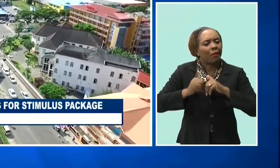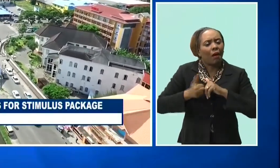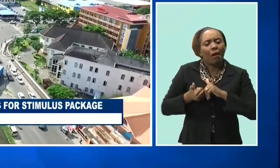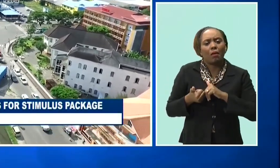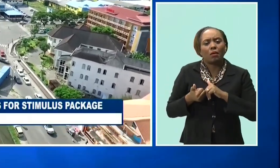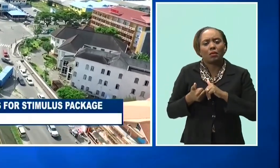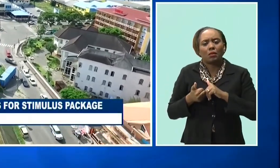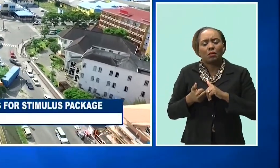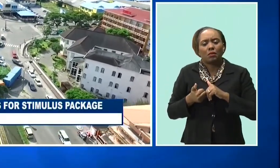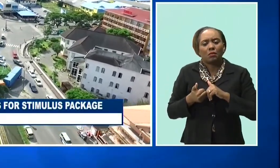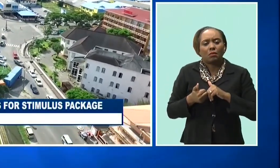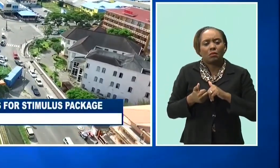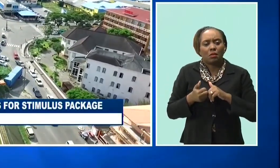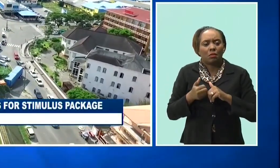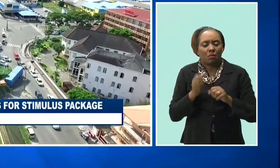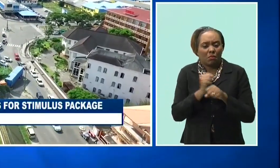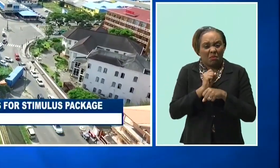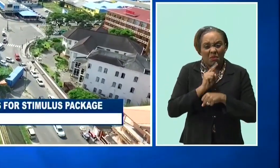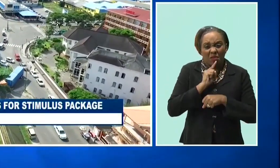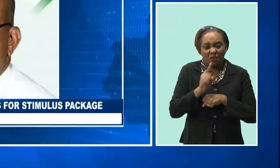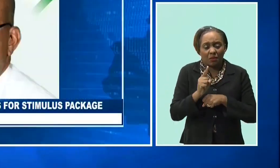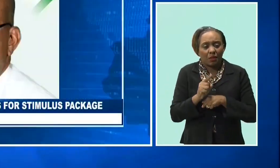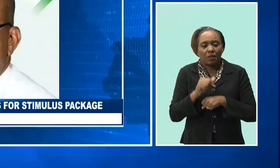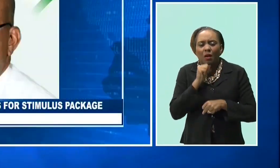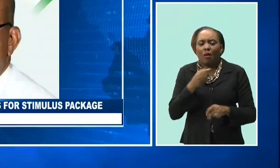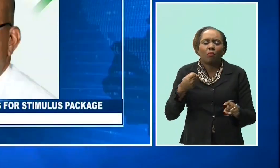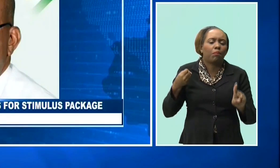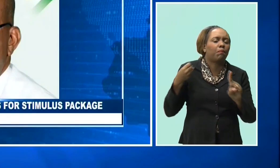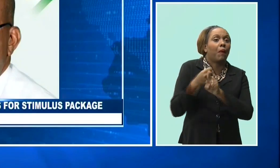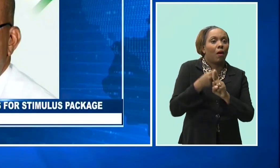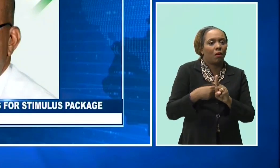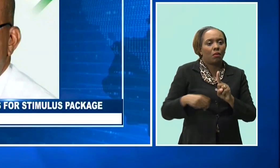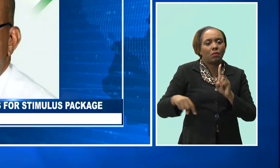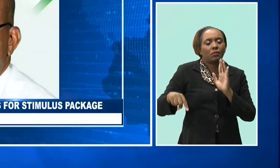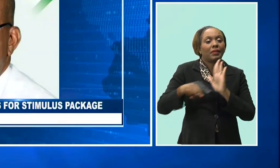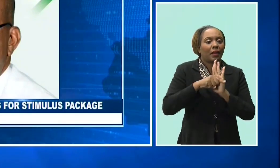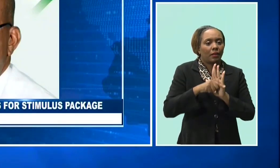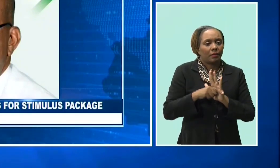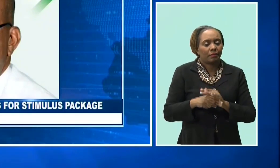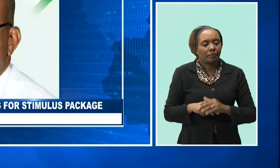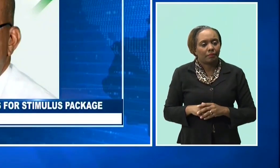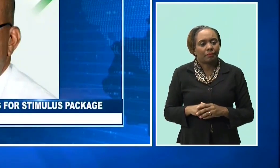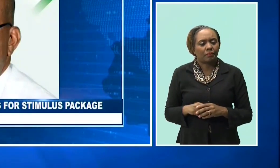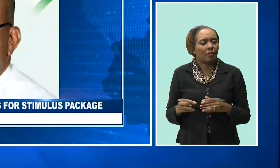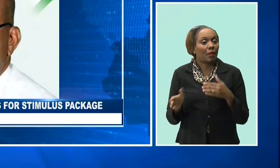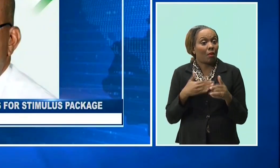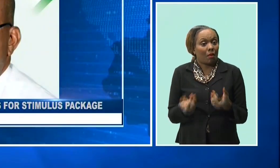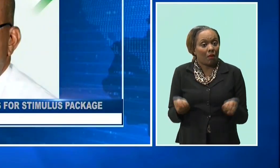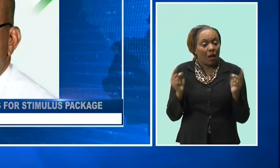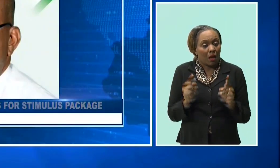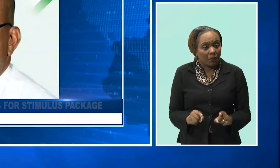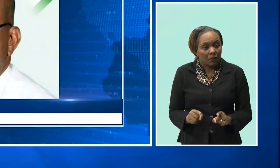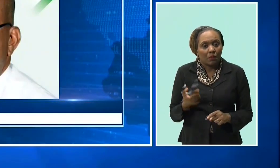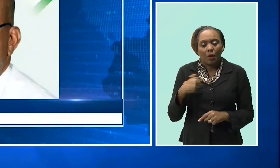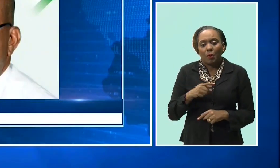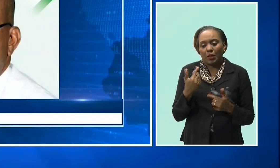of COVID-19 on the local economy. Whatever we agree finally out there is